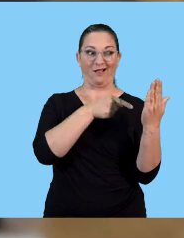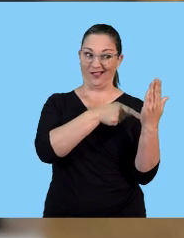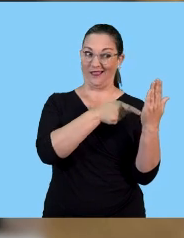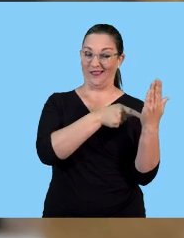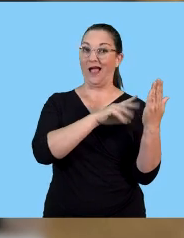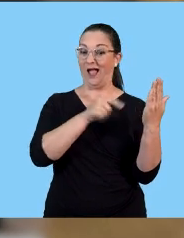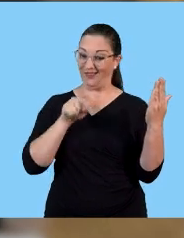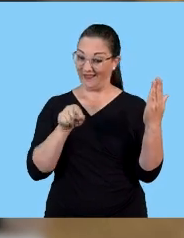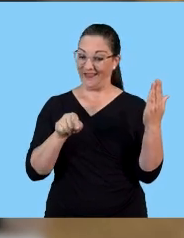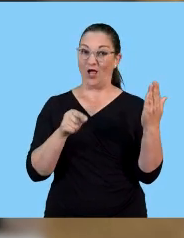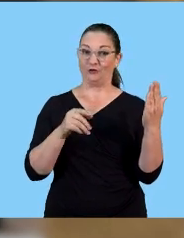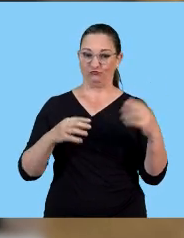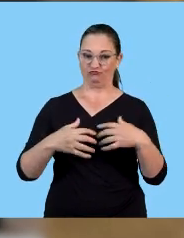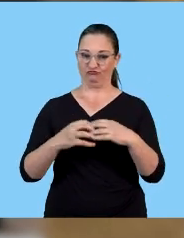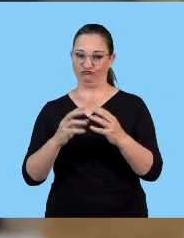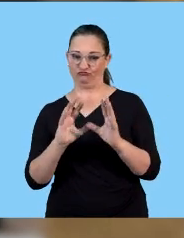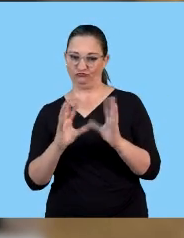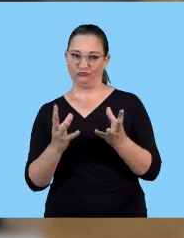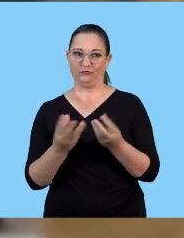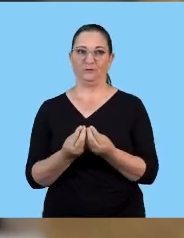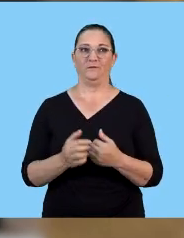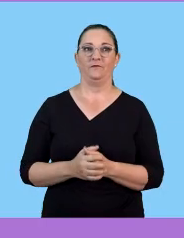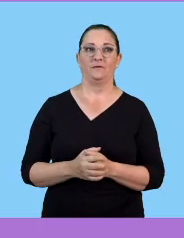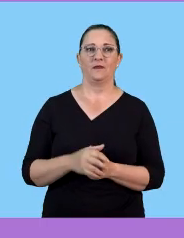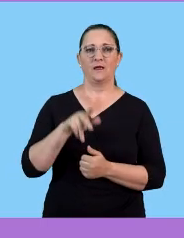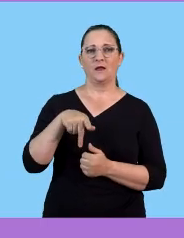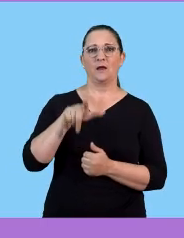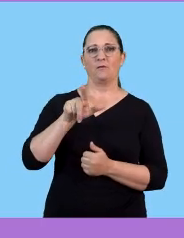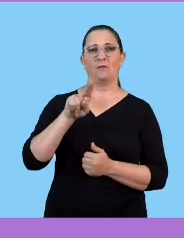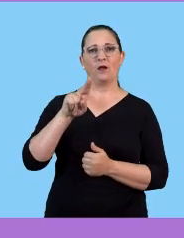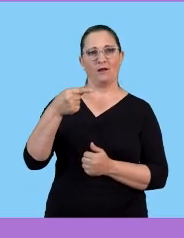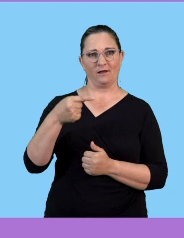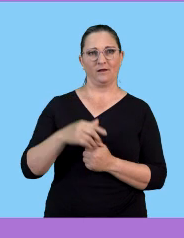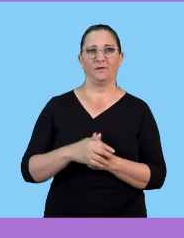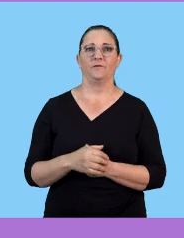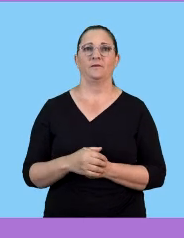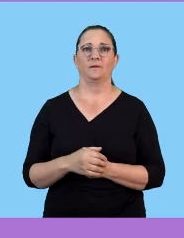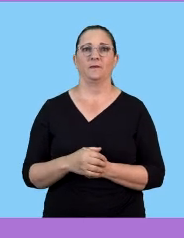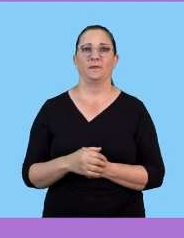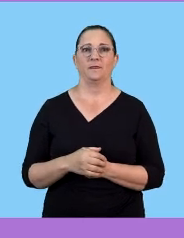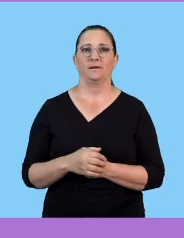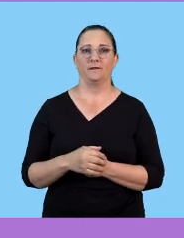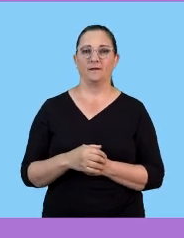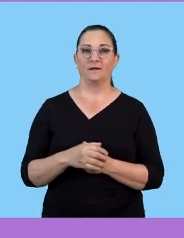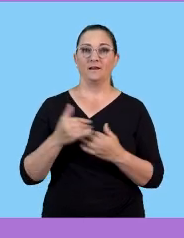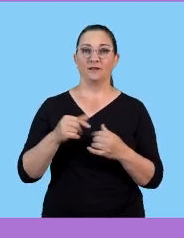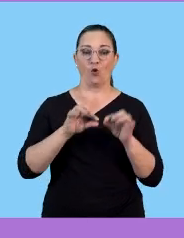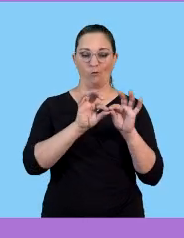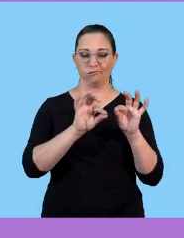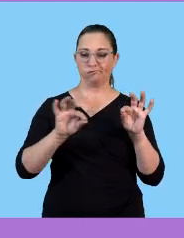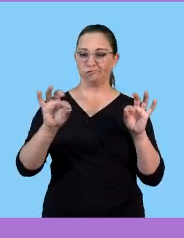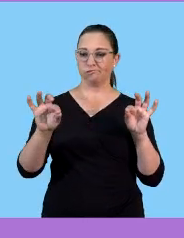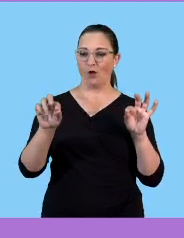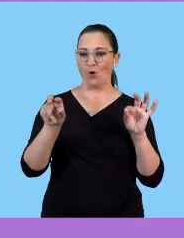assembly diagrams work. Stuff like that. What is a plug? Right, the plug is part of the end of